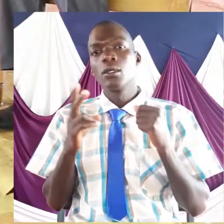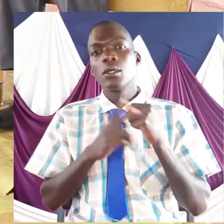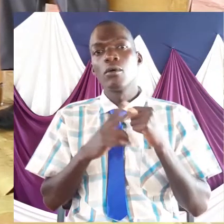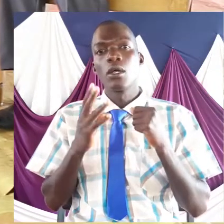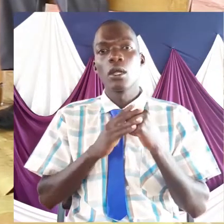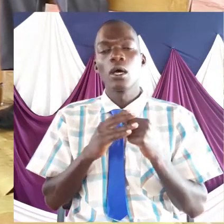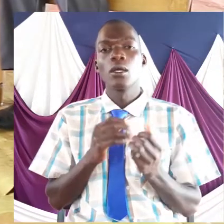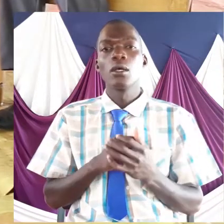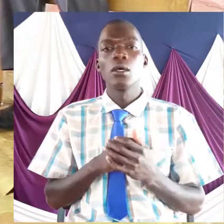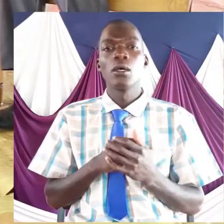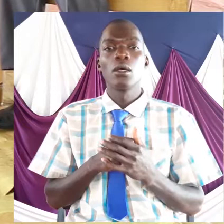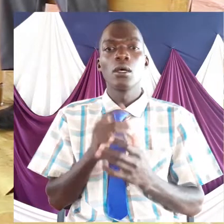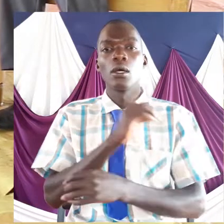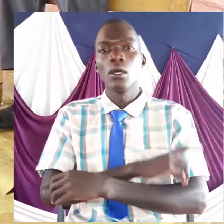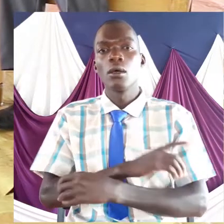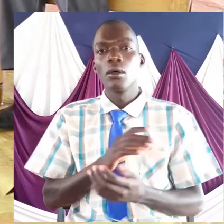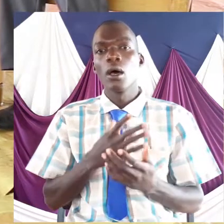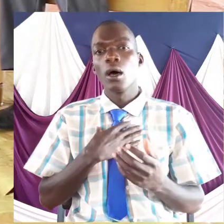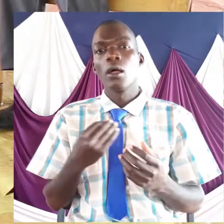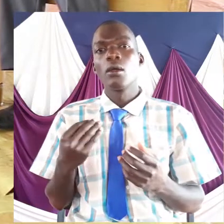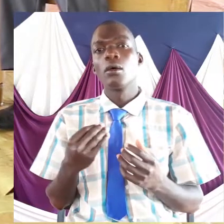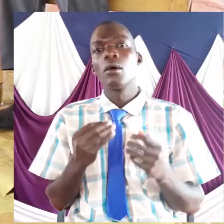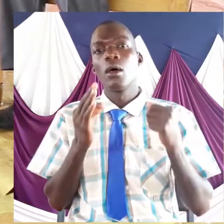1798 to